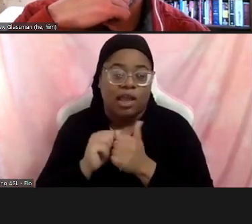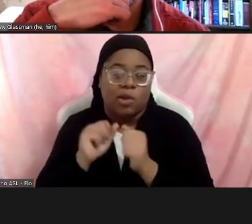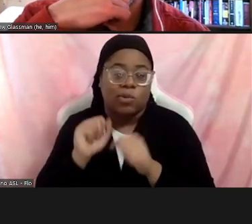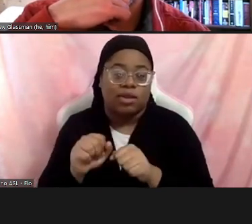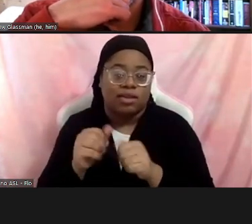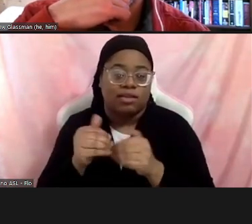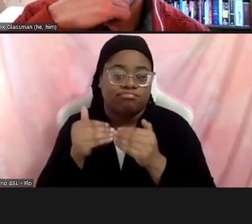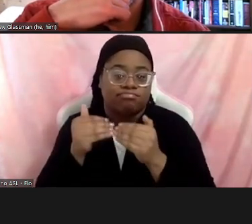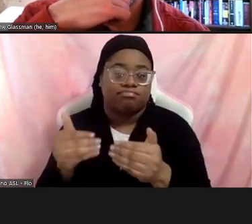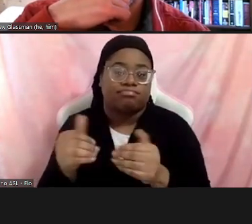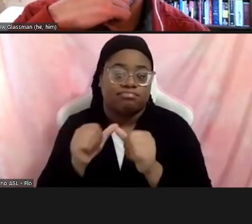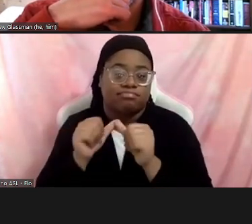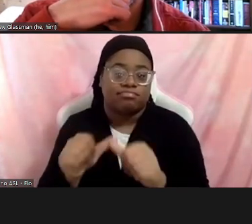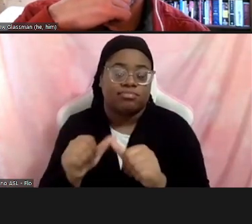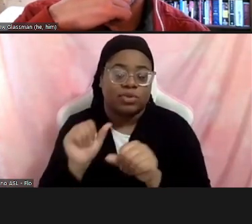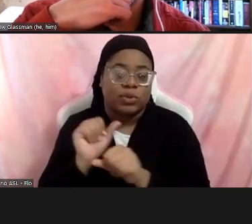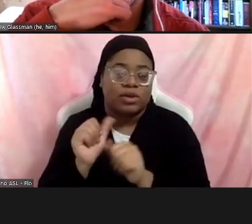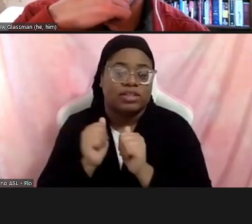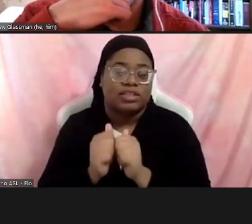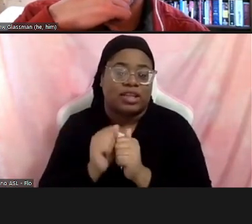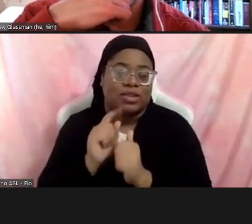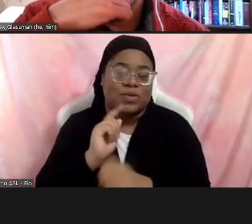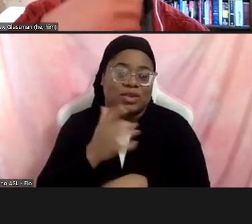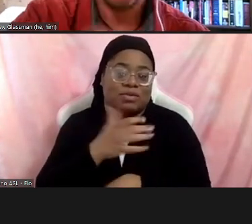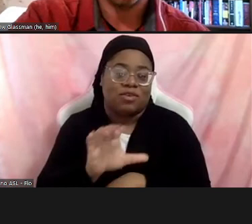take these steps. It's very powerful.